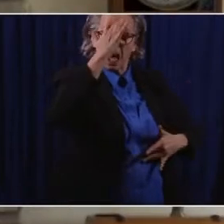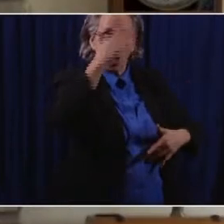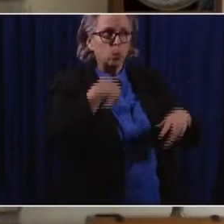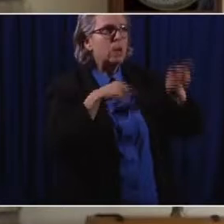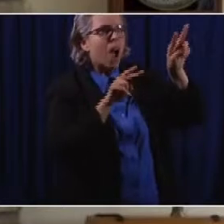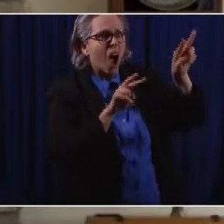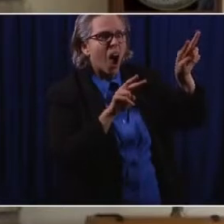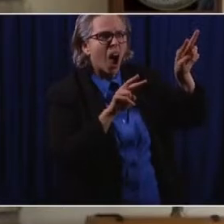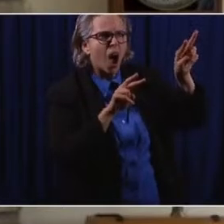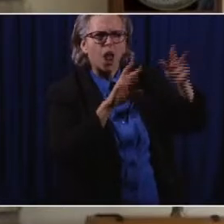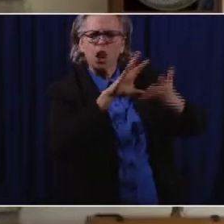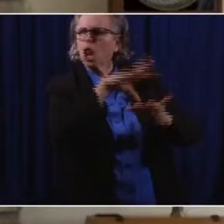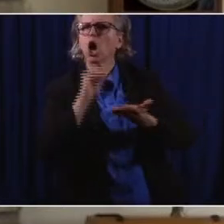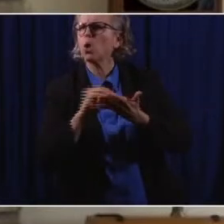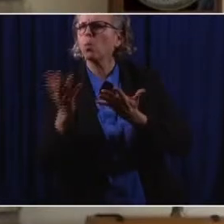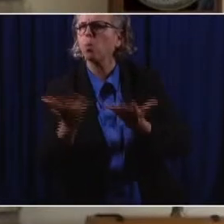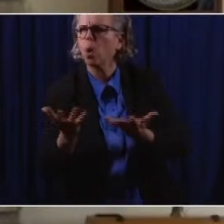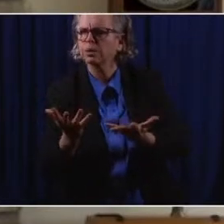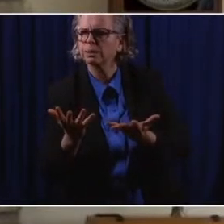lessons